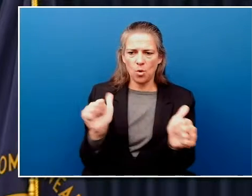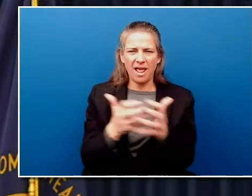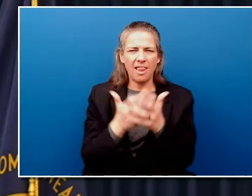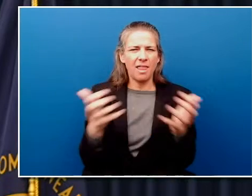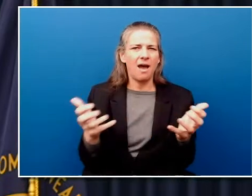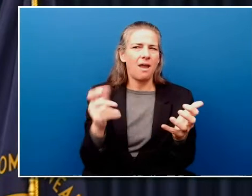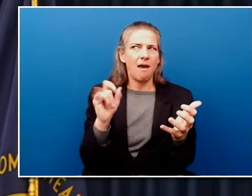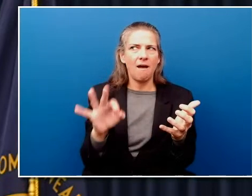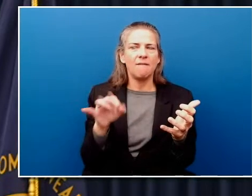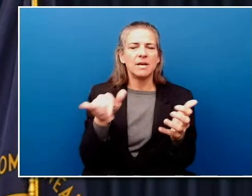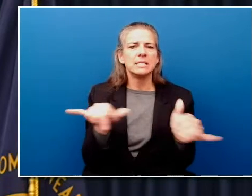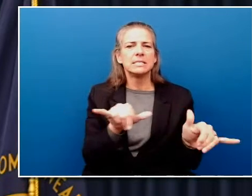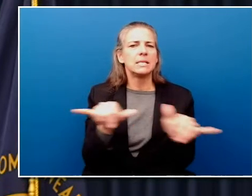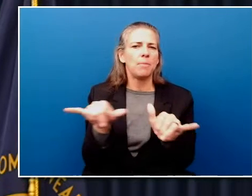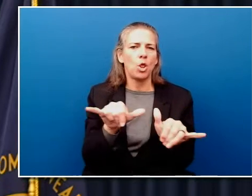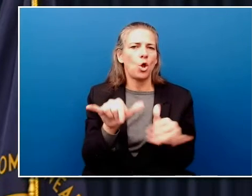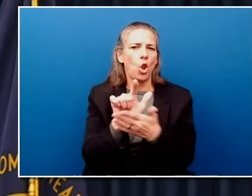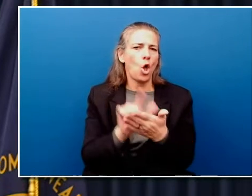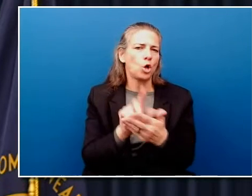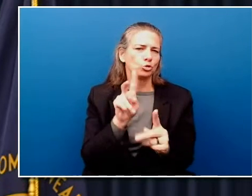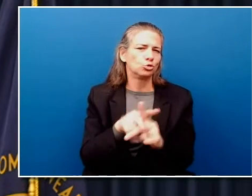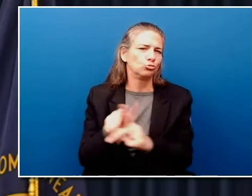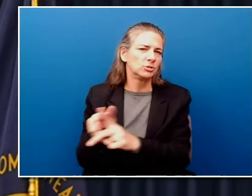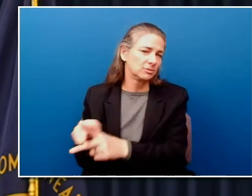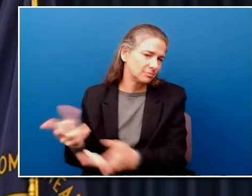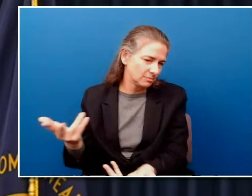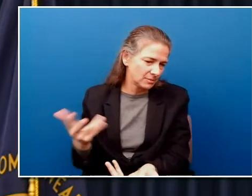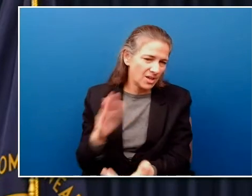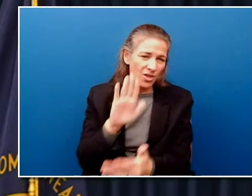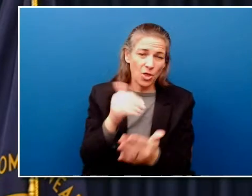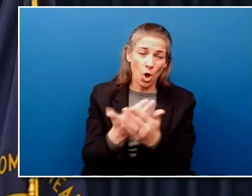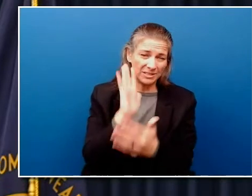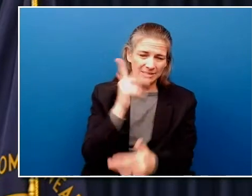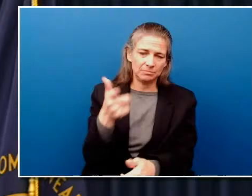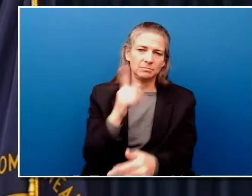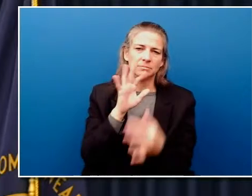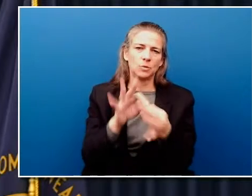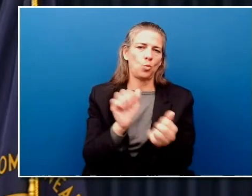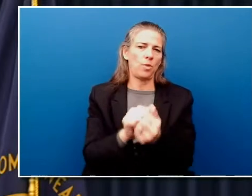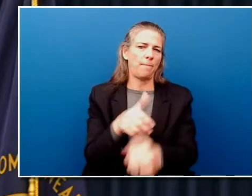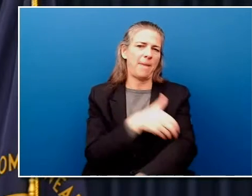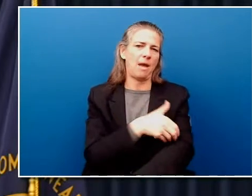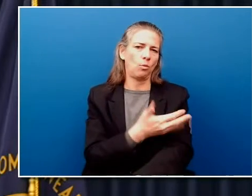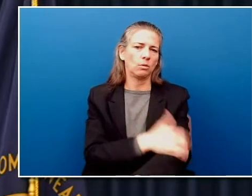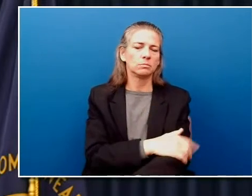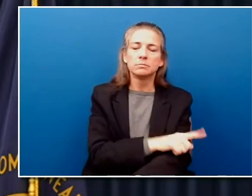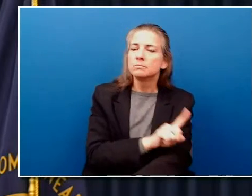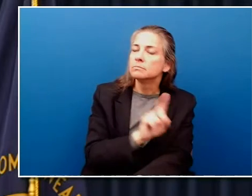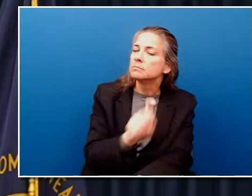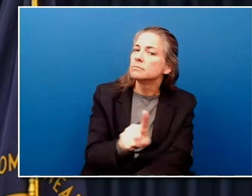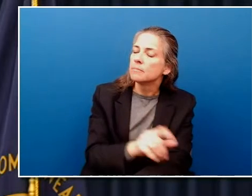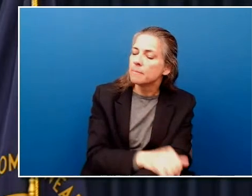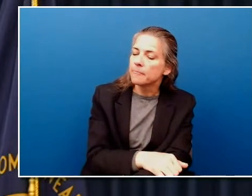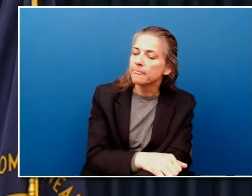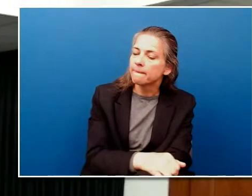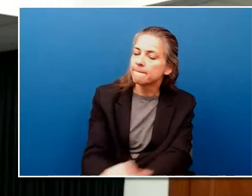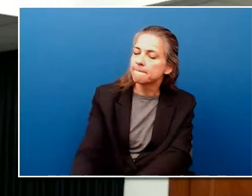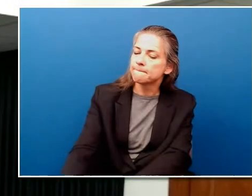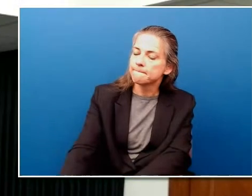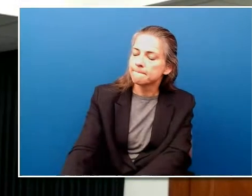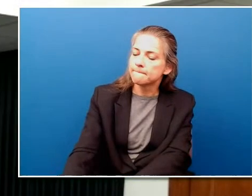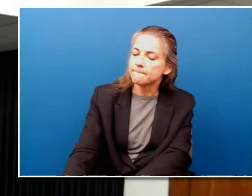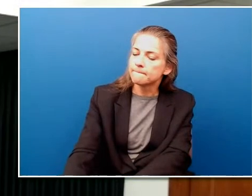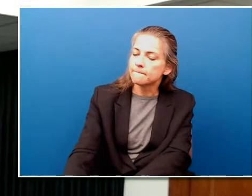similar lawsuits in the future that all seem about power. Can I ask you one Sure. question on the same thing? Which would be SB